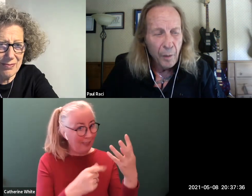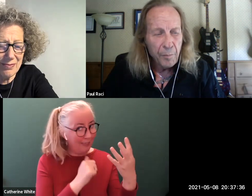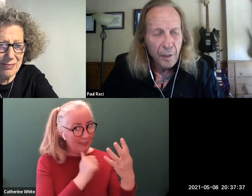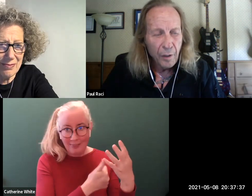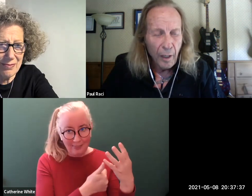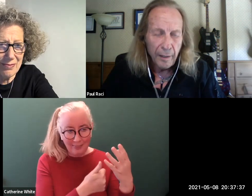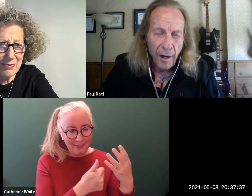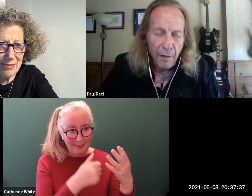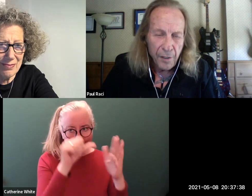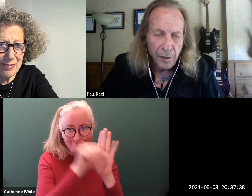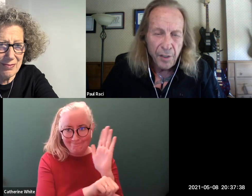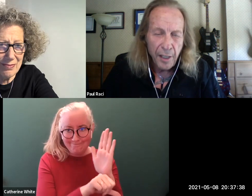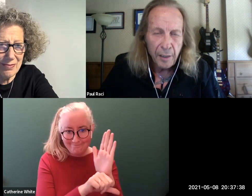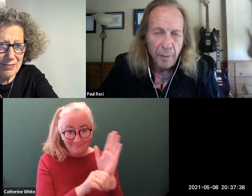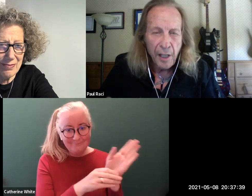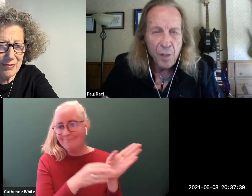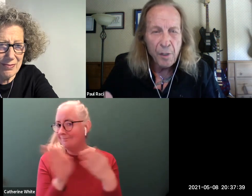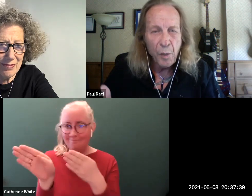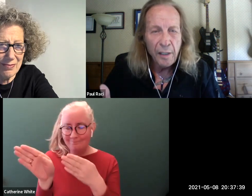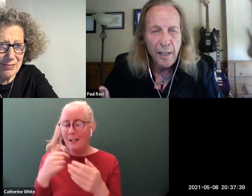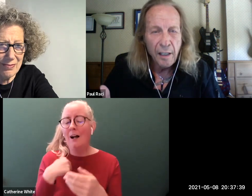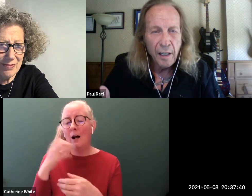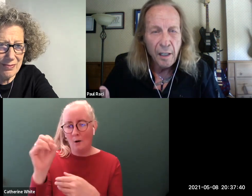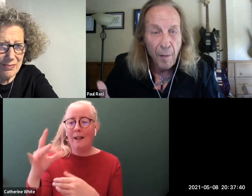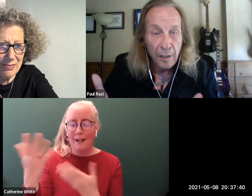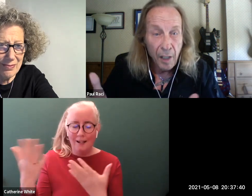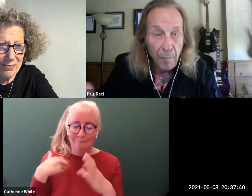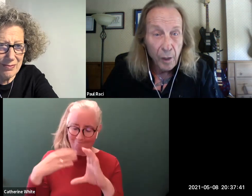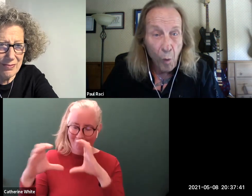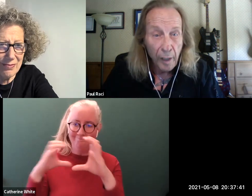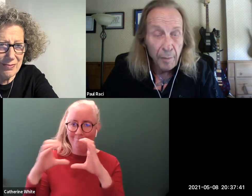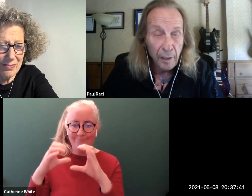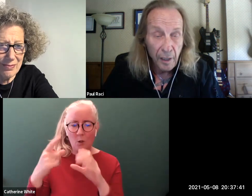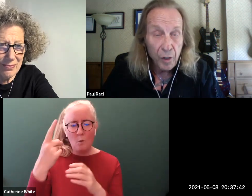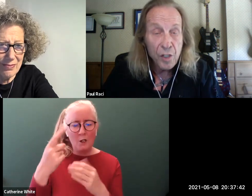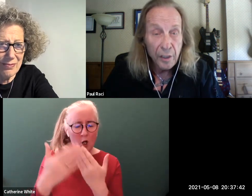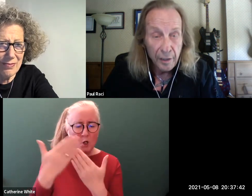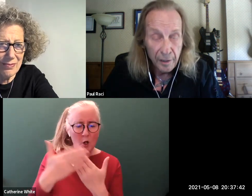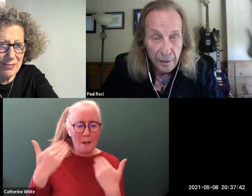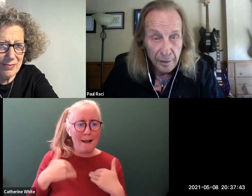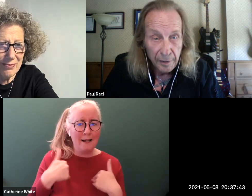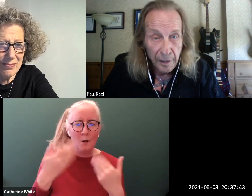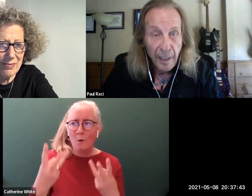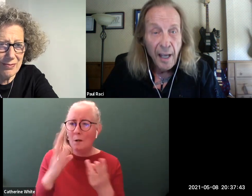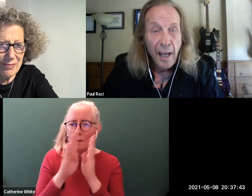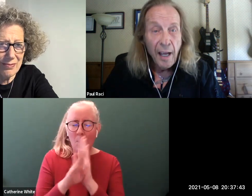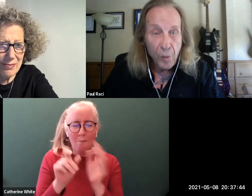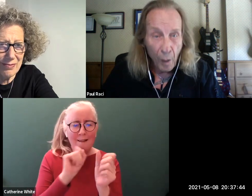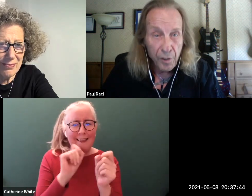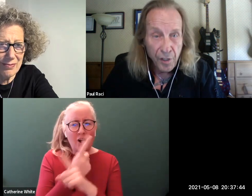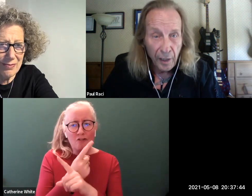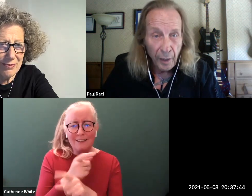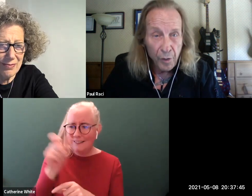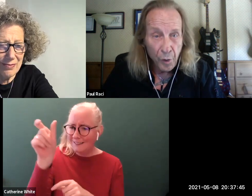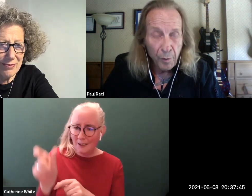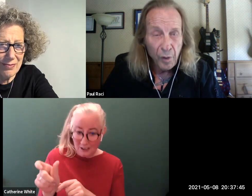I helped or I facilitated communication between a young man who wanted to be an electrician. And so I was